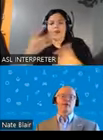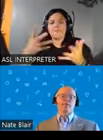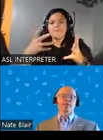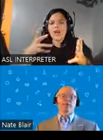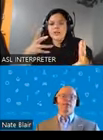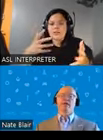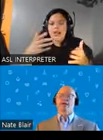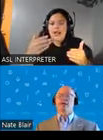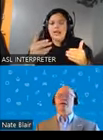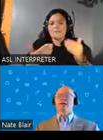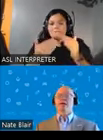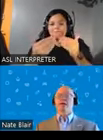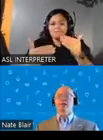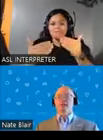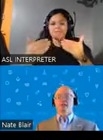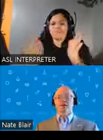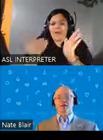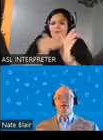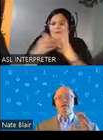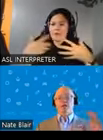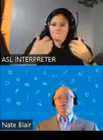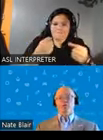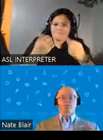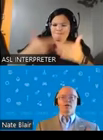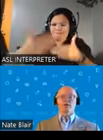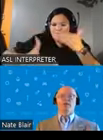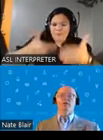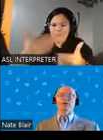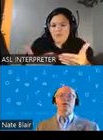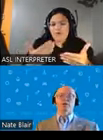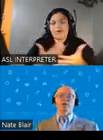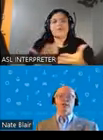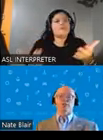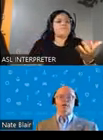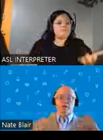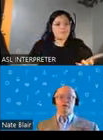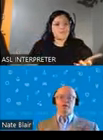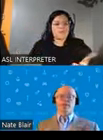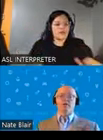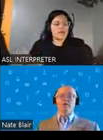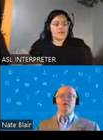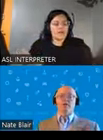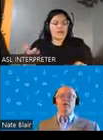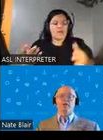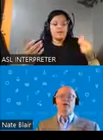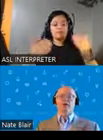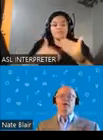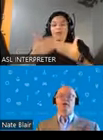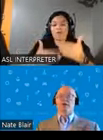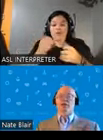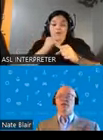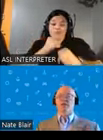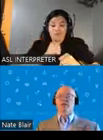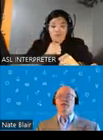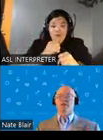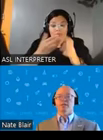land availability, et cetera. And so what are the key issues? And that's one of the things that we've been